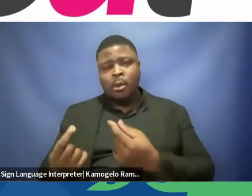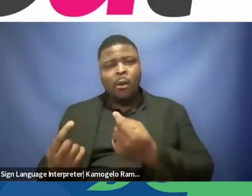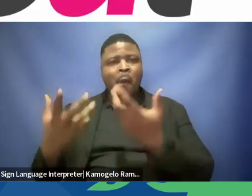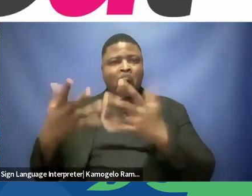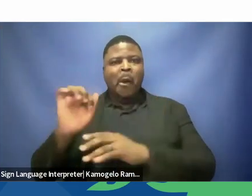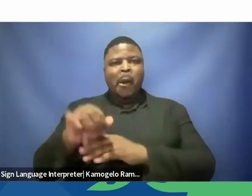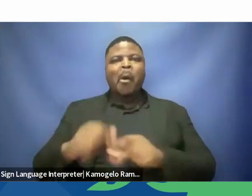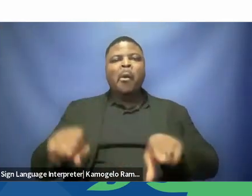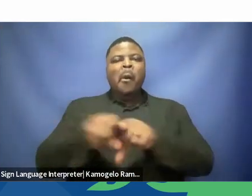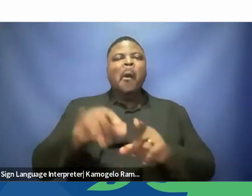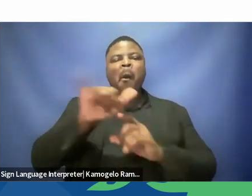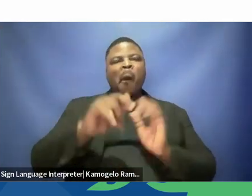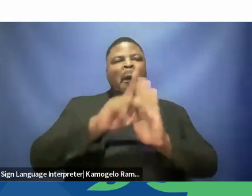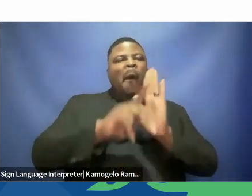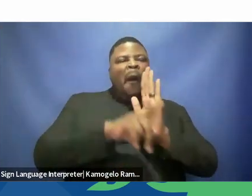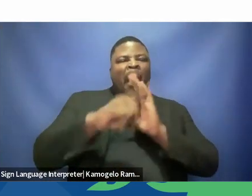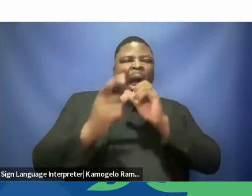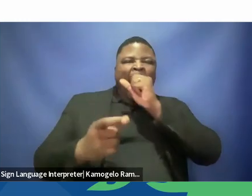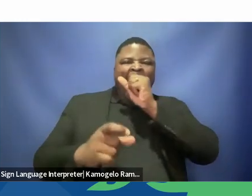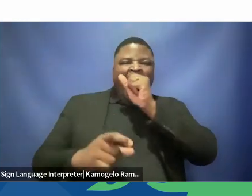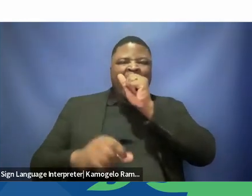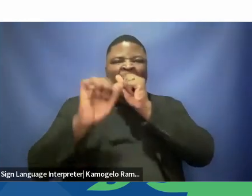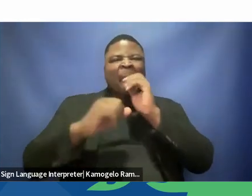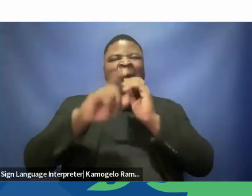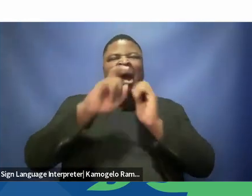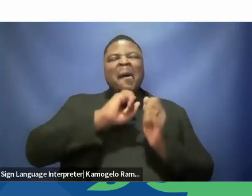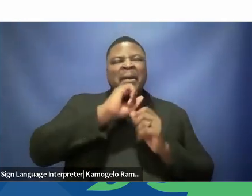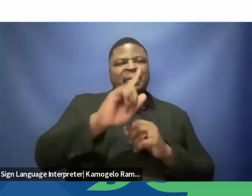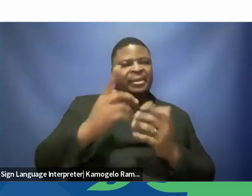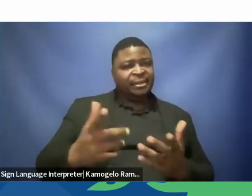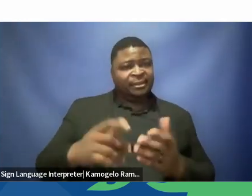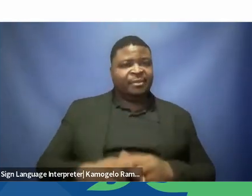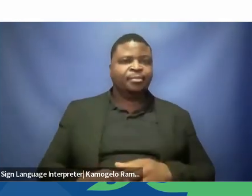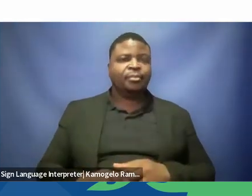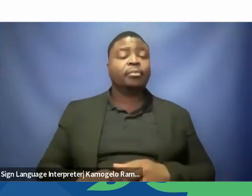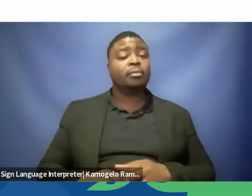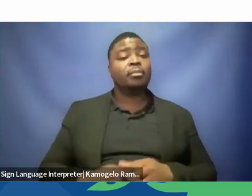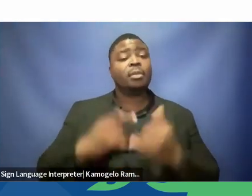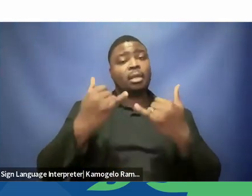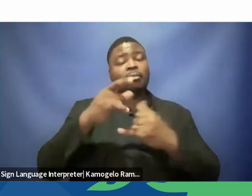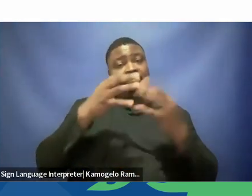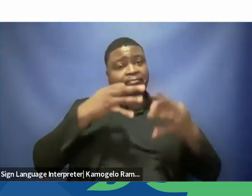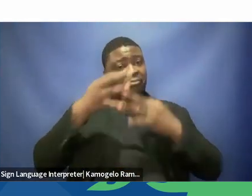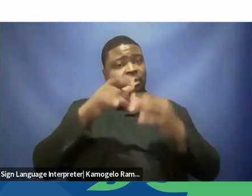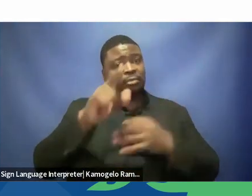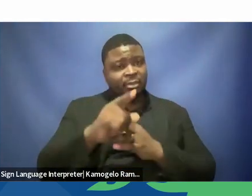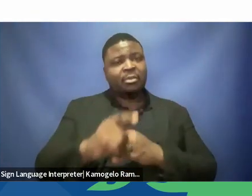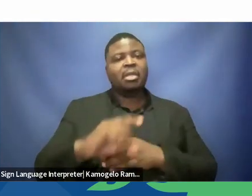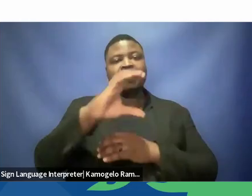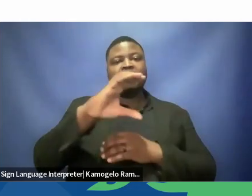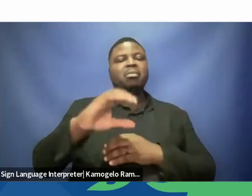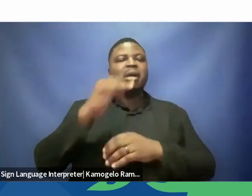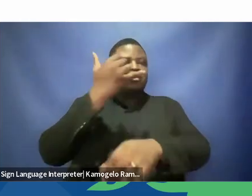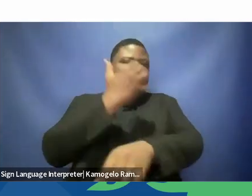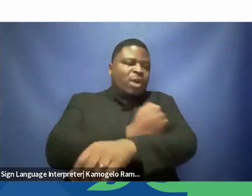for the youth in South Africa. I'm going to talk to you about the definition of chemsex. What are the common drugs that we use in chemsex? What is polydrug